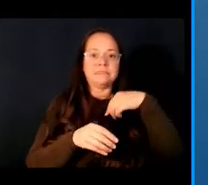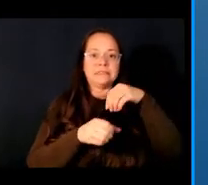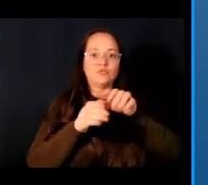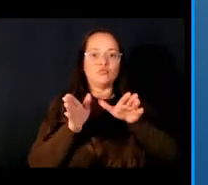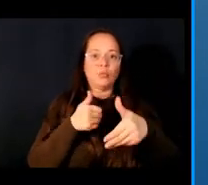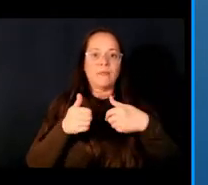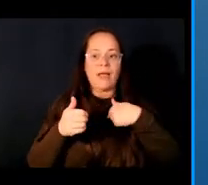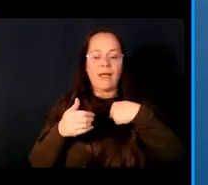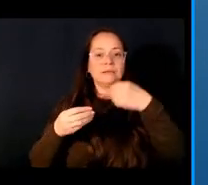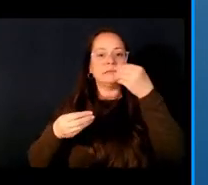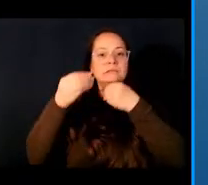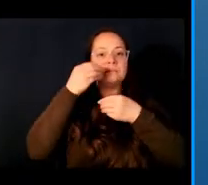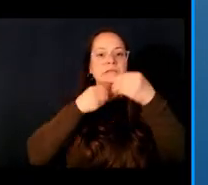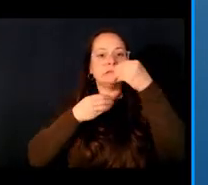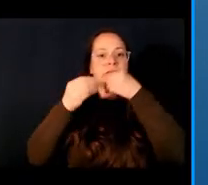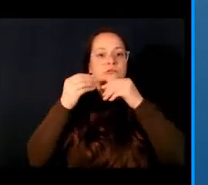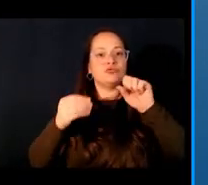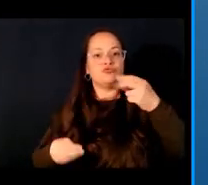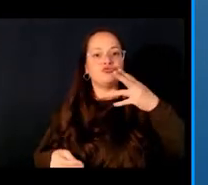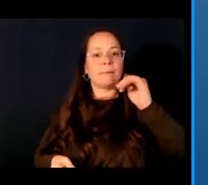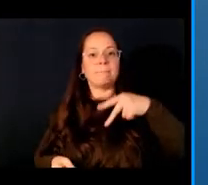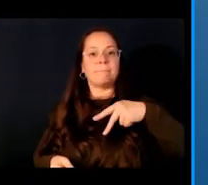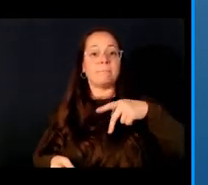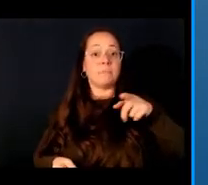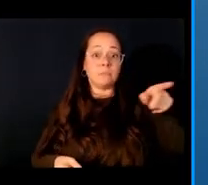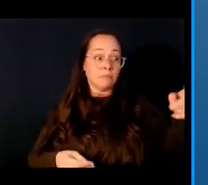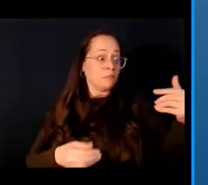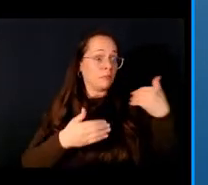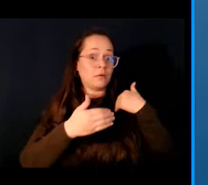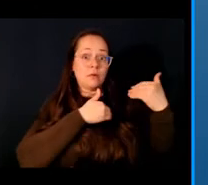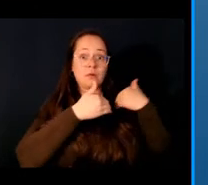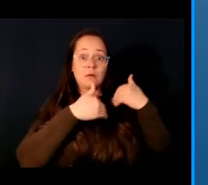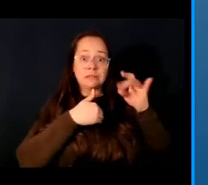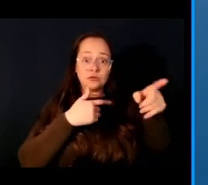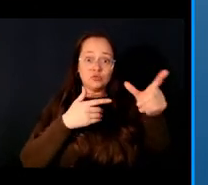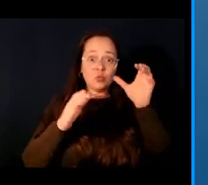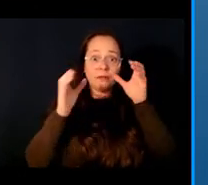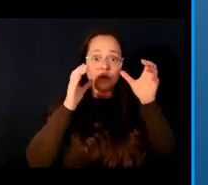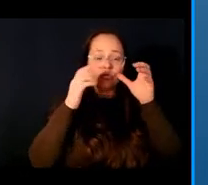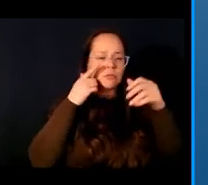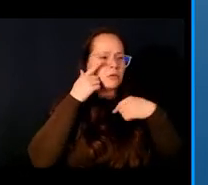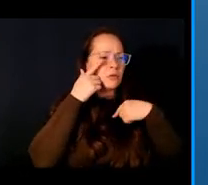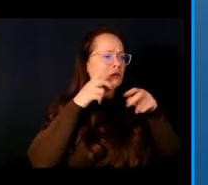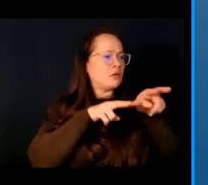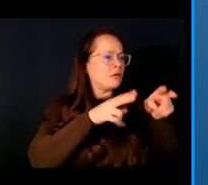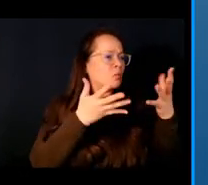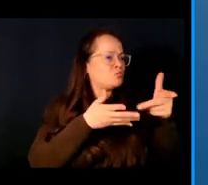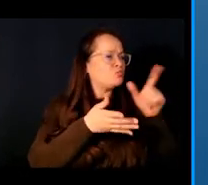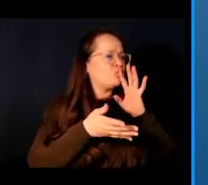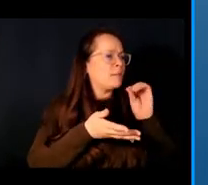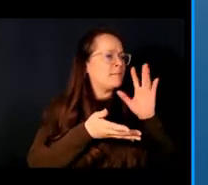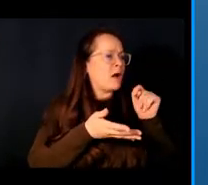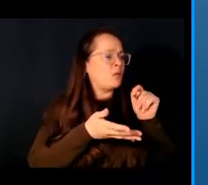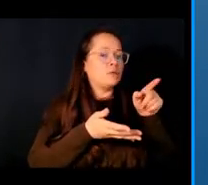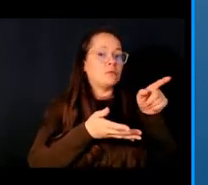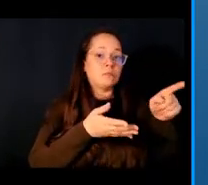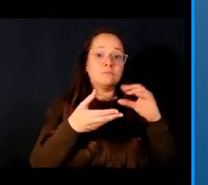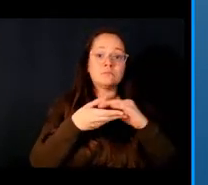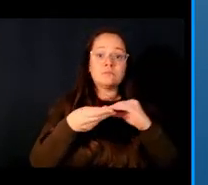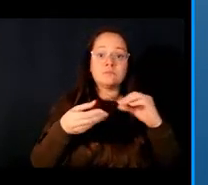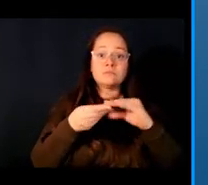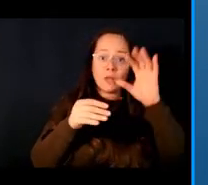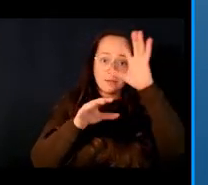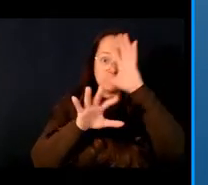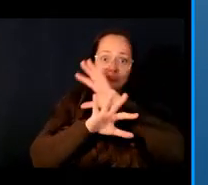a shrimp and she said have you heard and I said what are you talking about she said the president